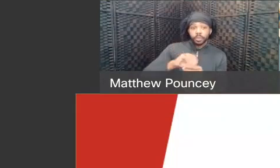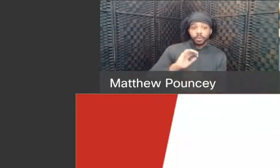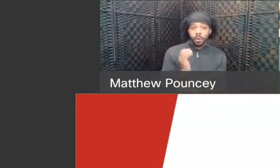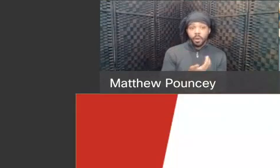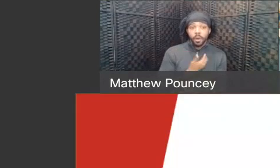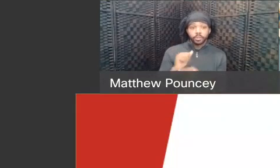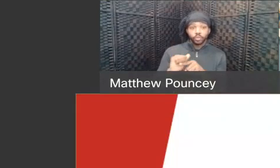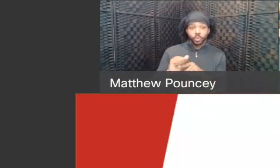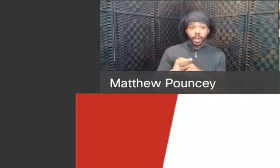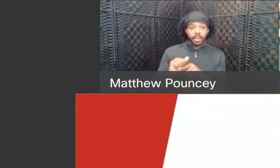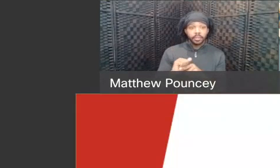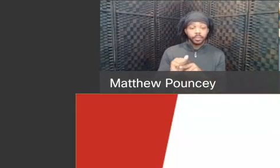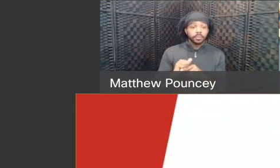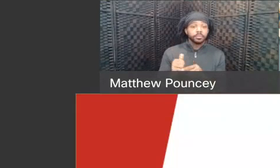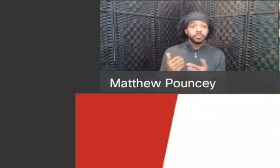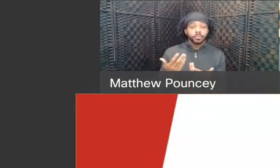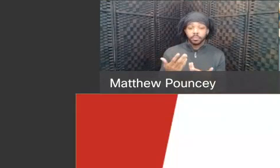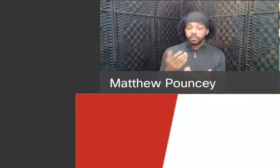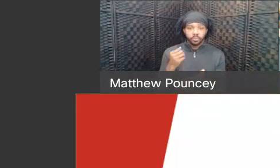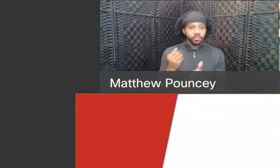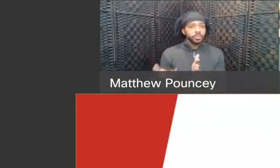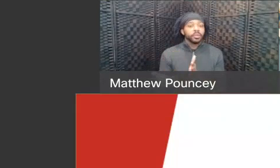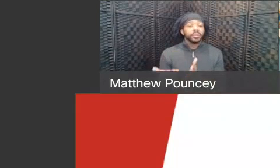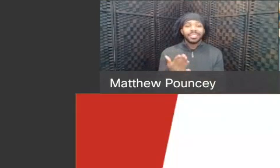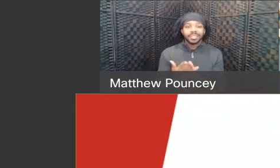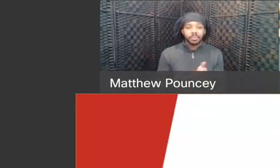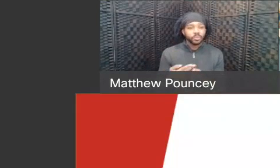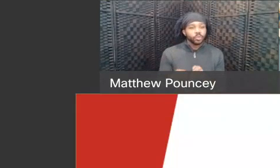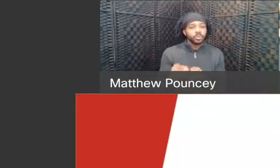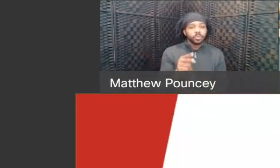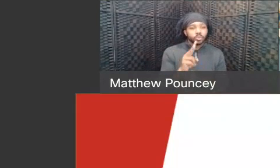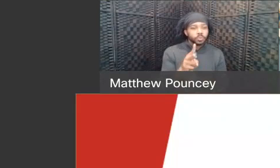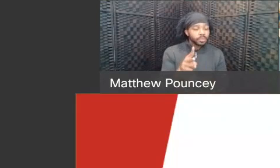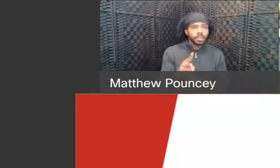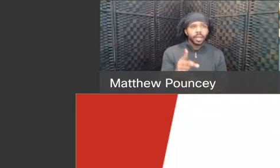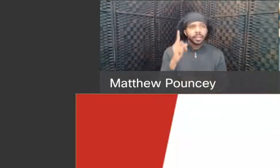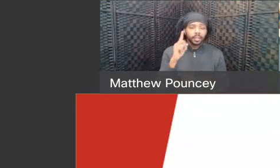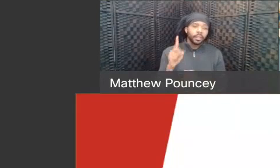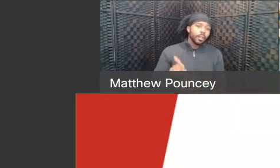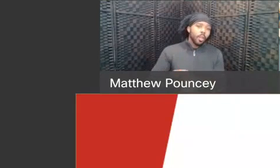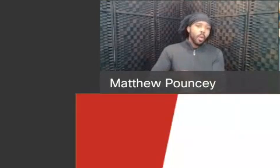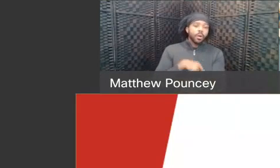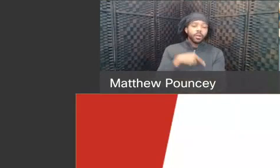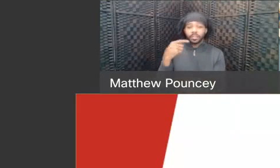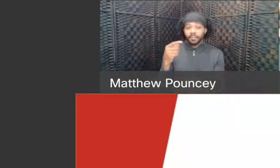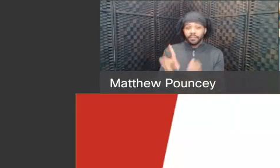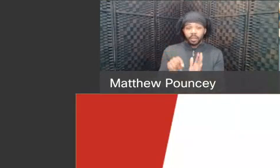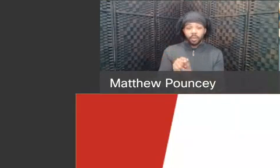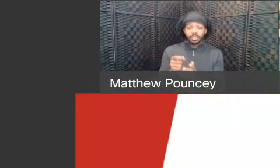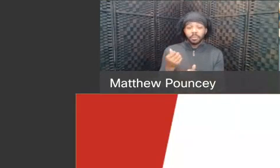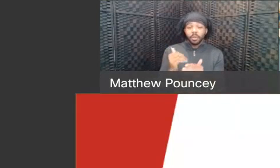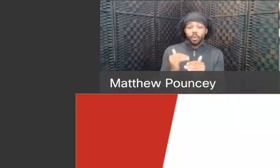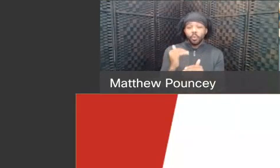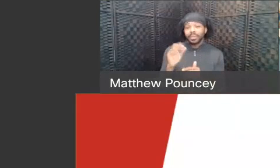training modules, some of them are 2 minutes, and the longest one is just a little bit over 9